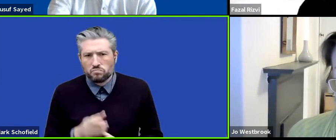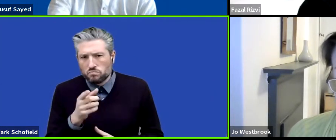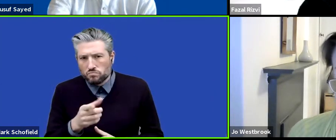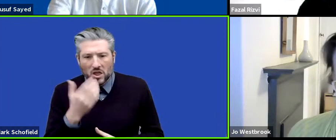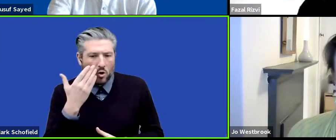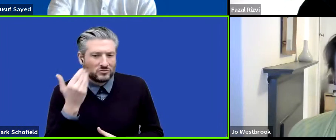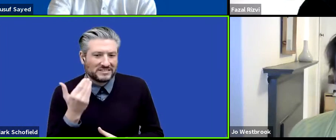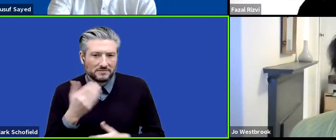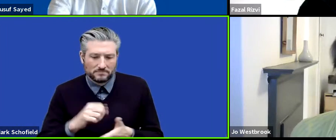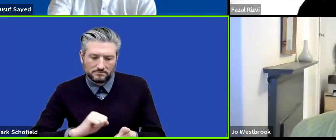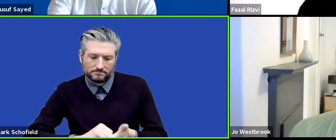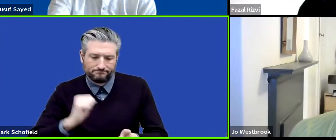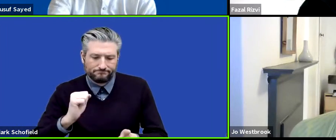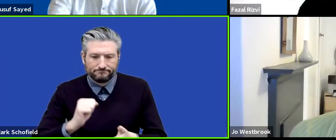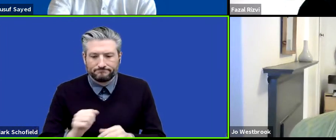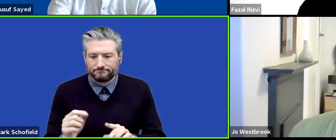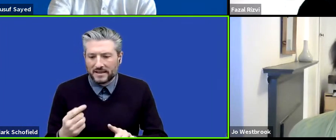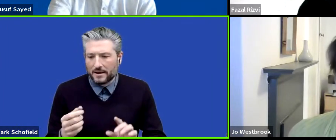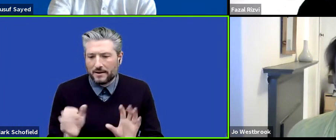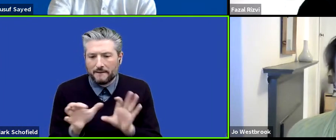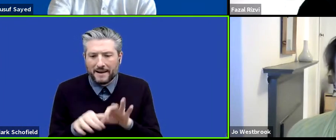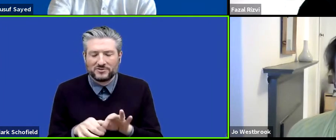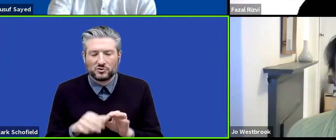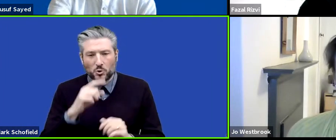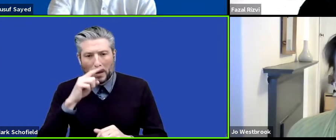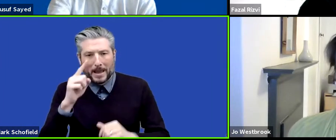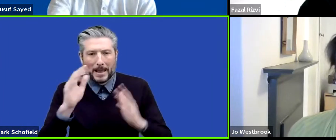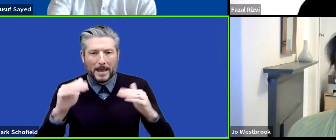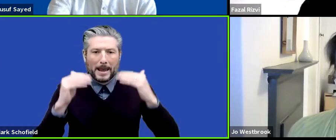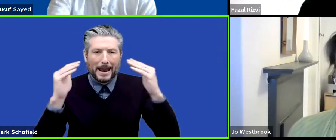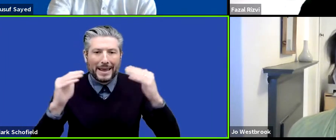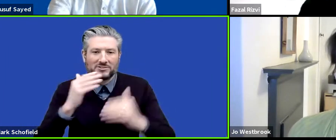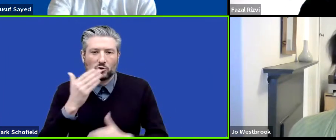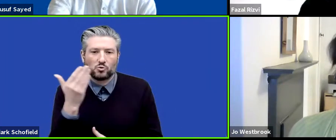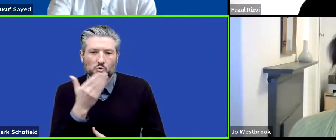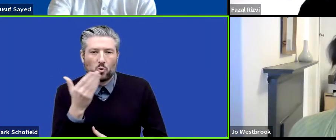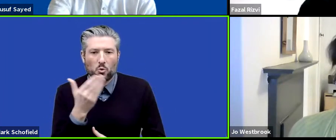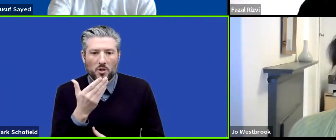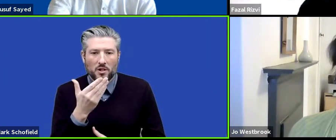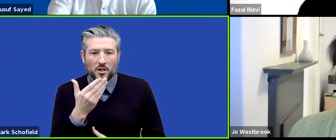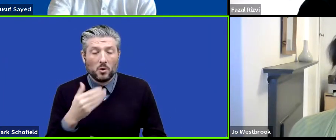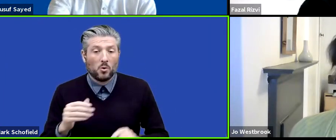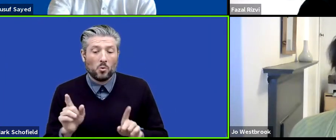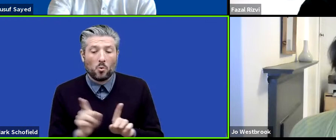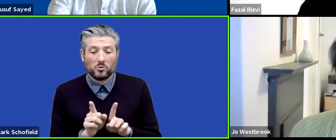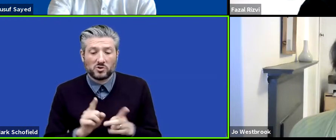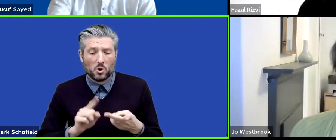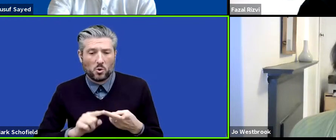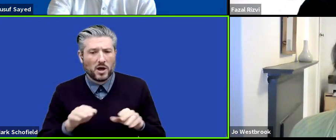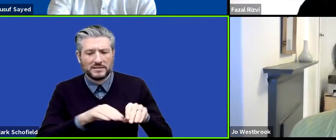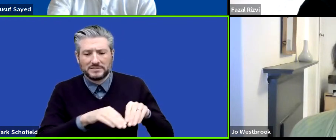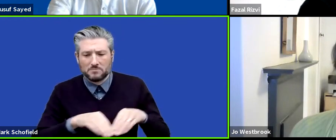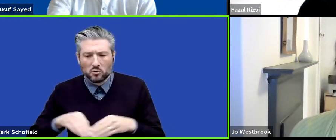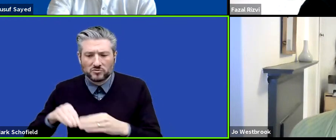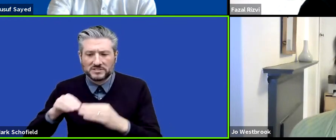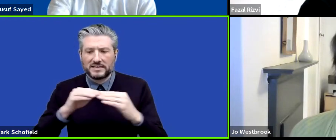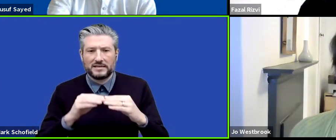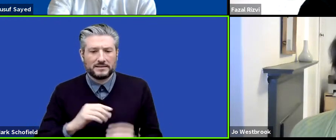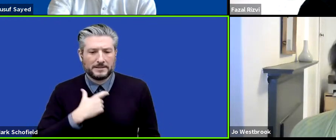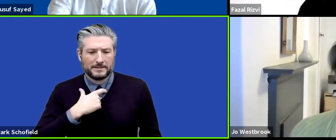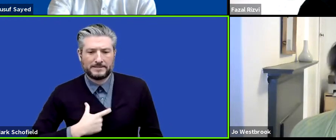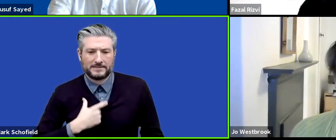and Globalization, and a co-edited volume, Transnational Perspectives on Democracy, Citizenship, Human Rights and